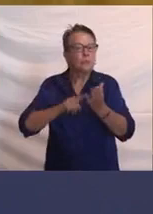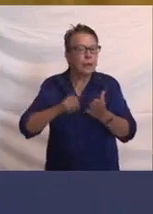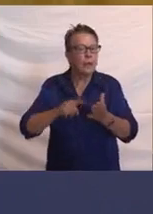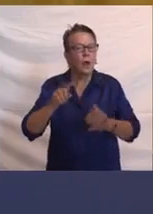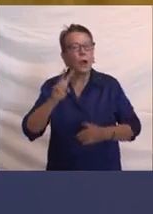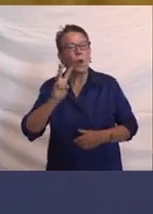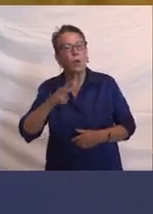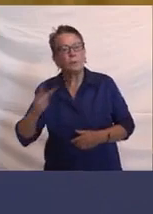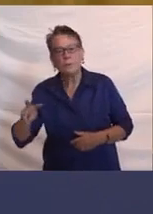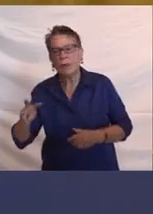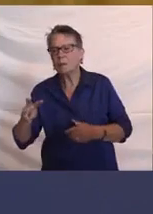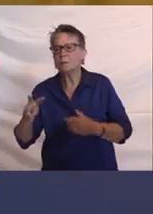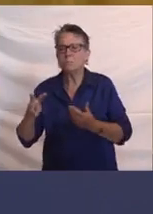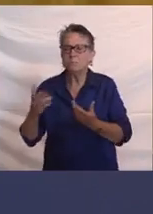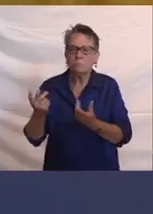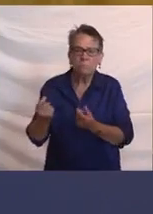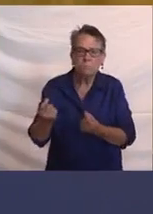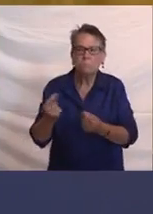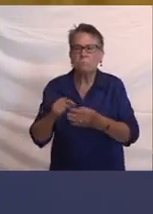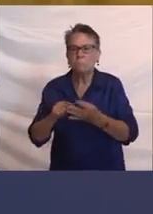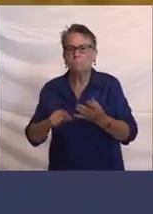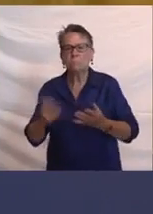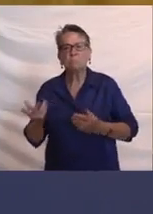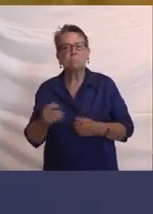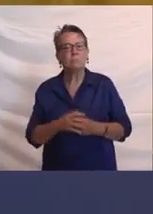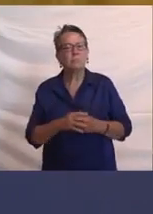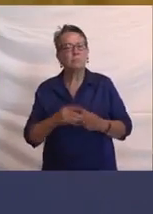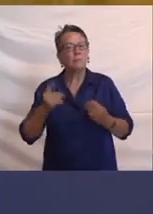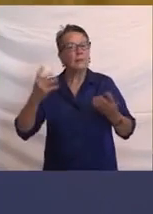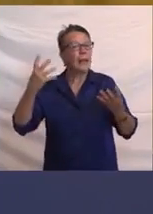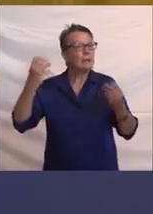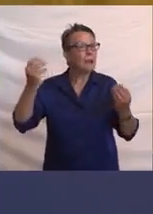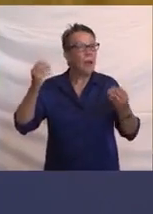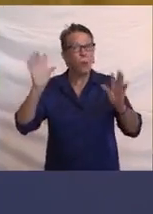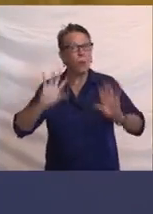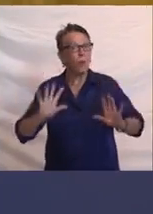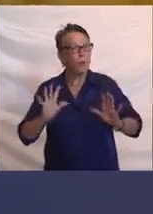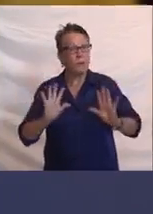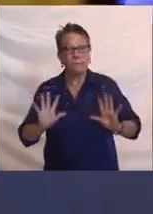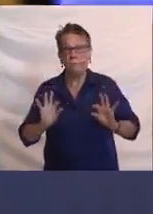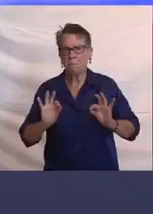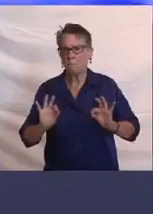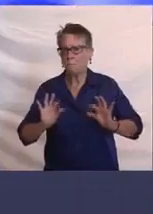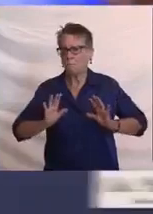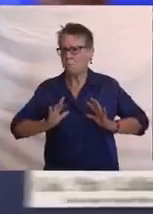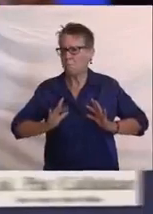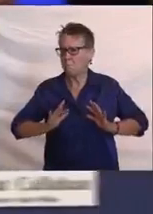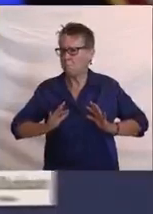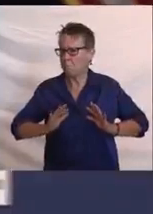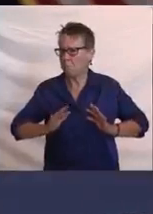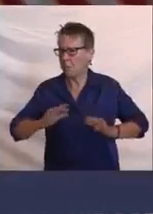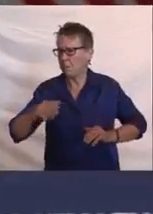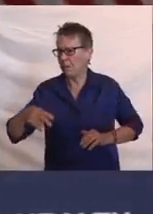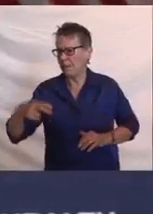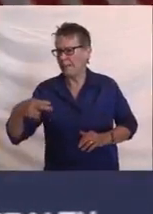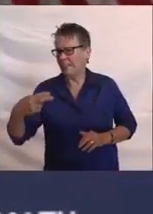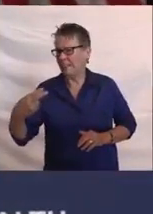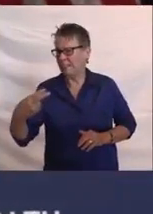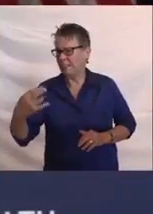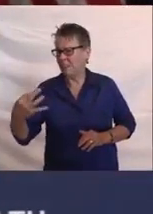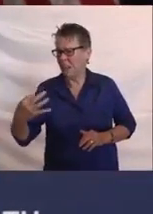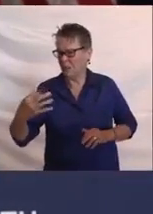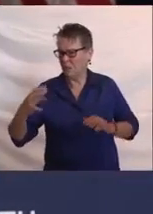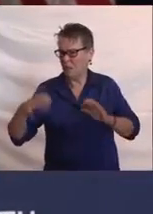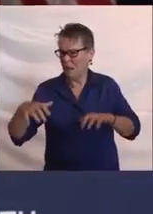other related matters? Weather feels pretty good. We may have something toward the end of the week. Is that right? Yes, Good sir. to have you. Thanks, Governor. Good afternoon. Yeah, we are expecting some